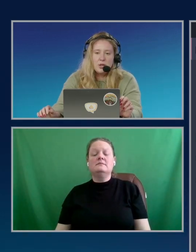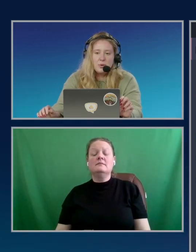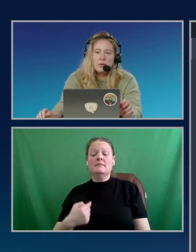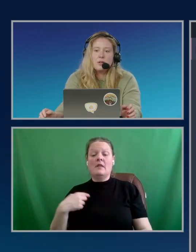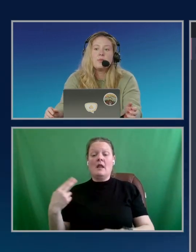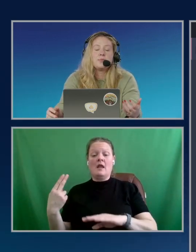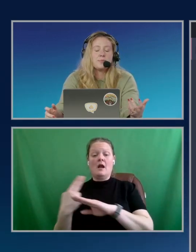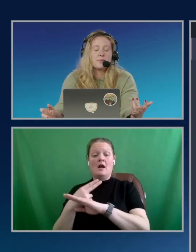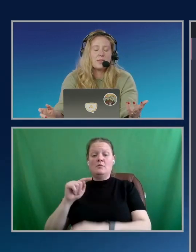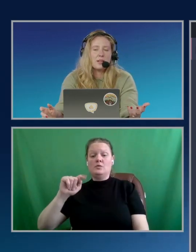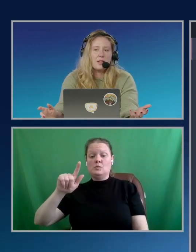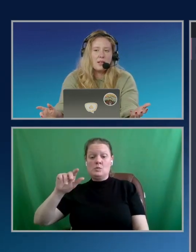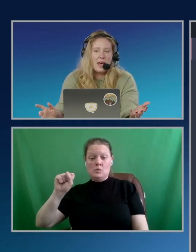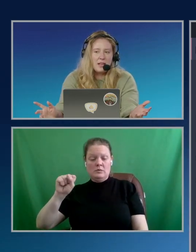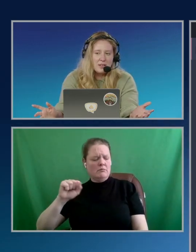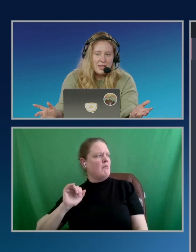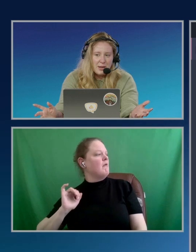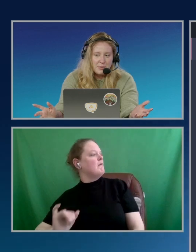So